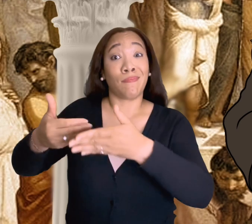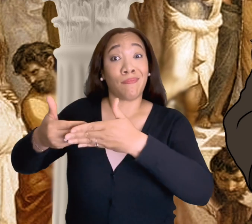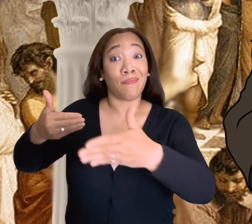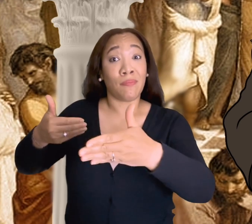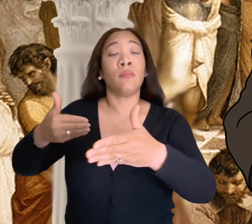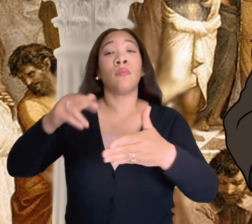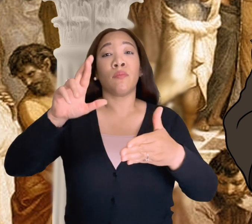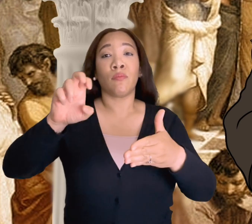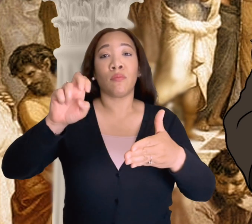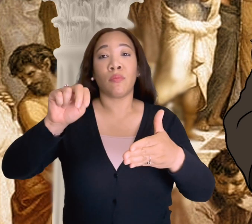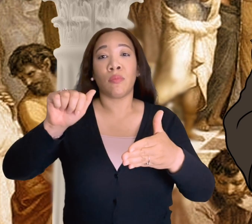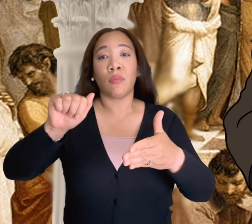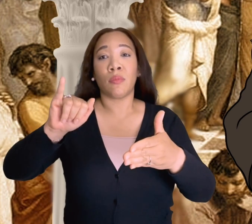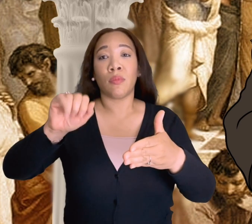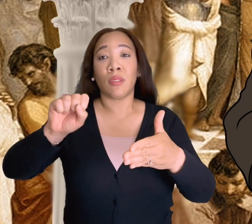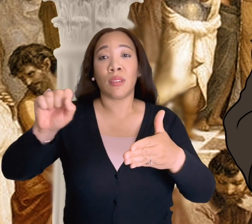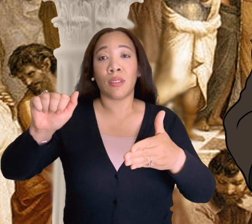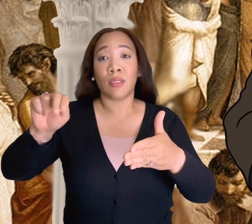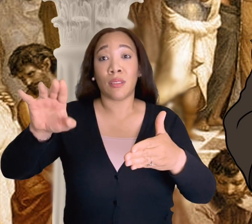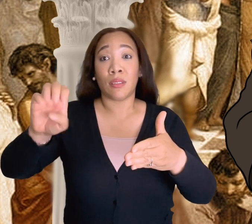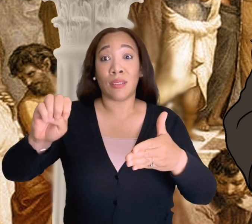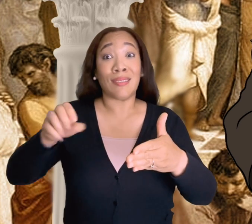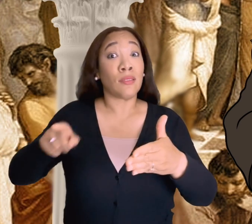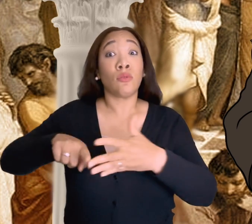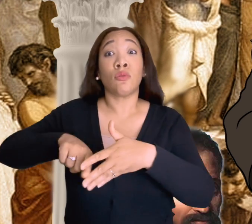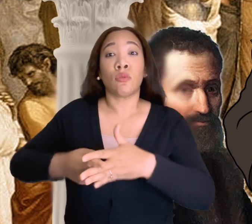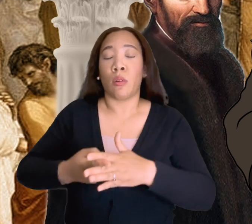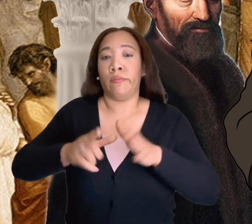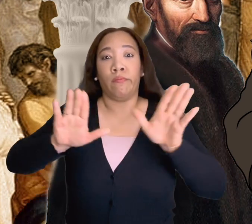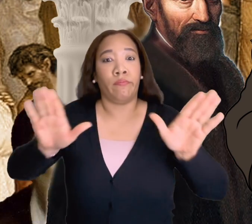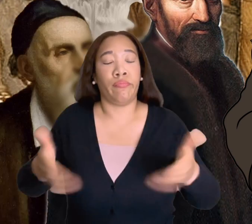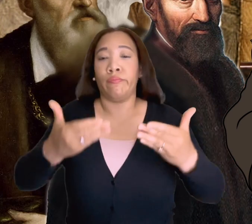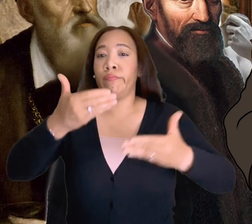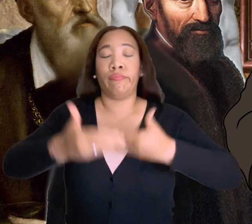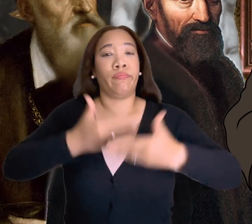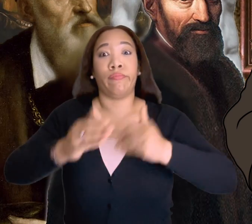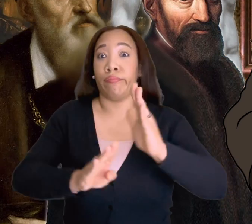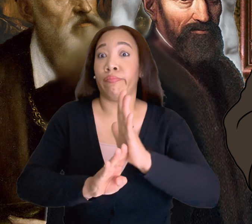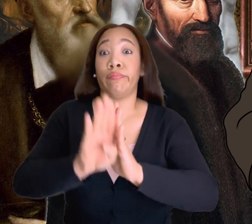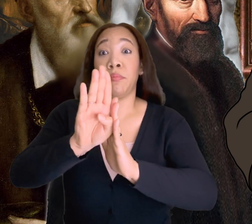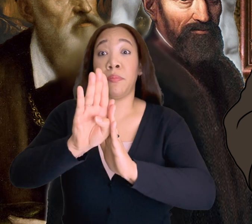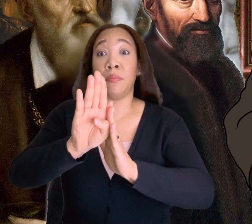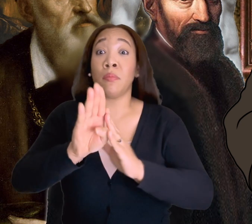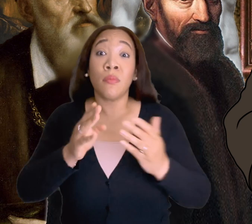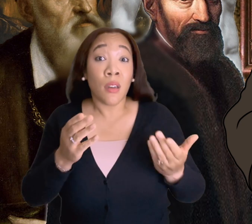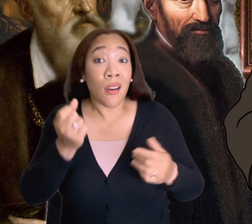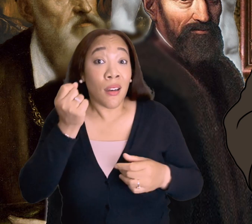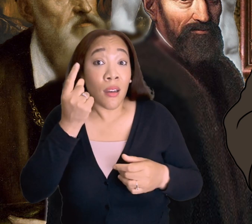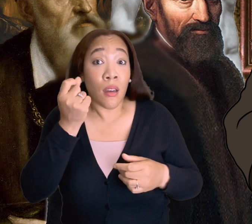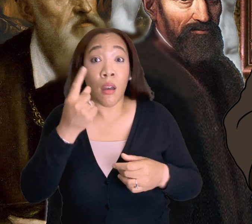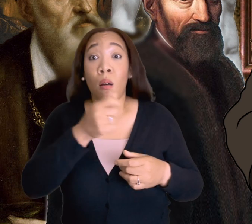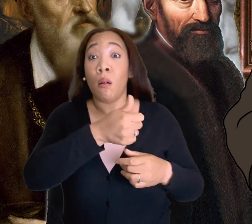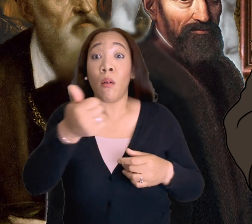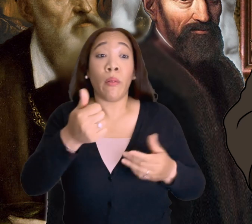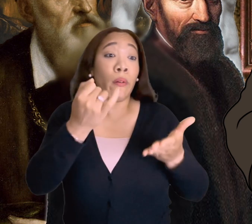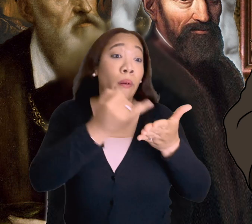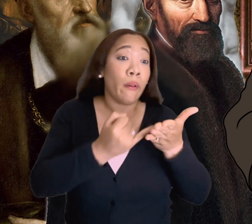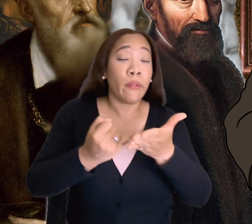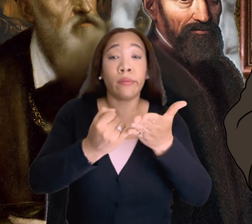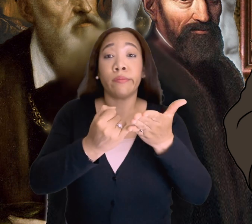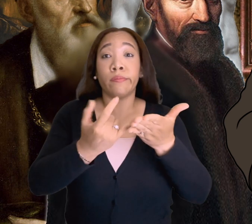which is known as the start of the modern age, and was a time of many famous artists,